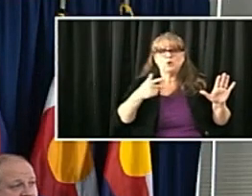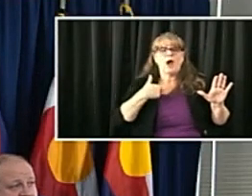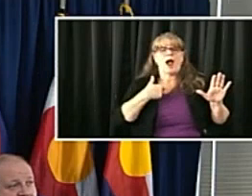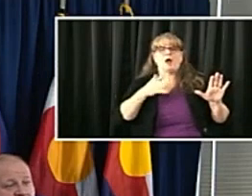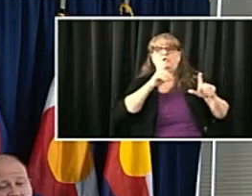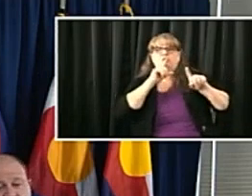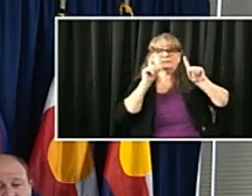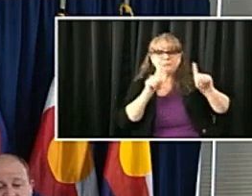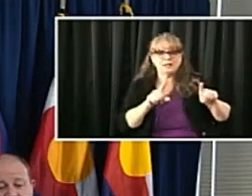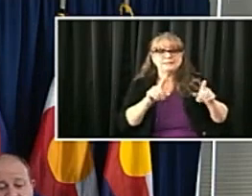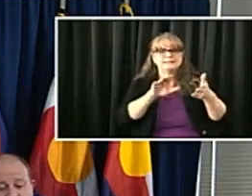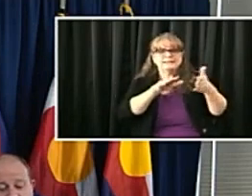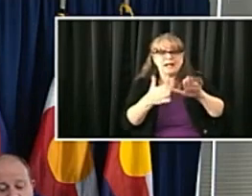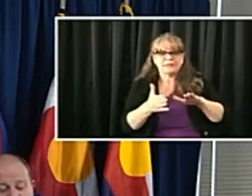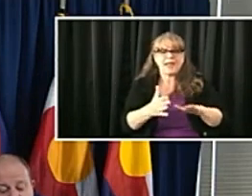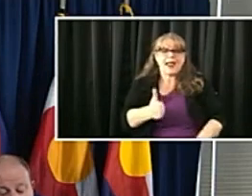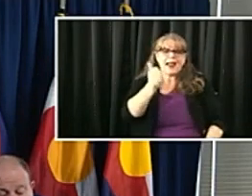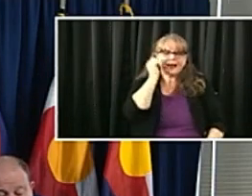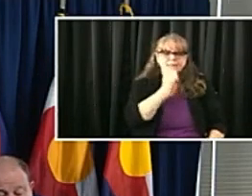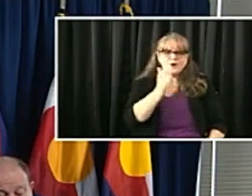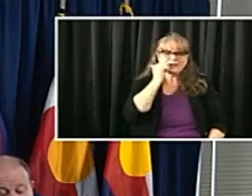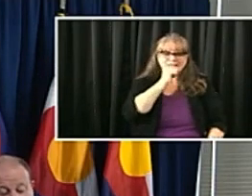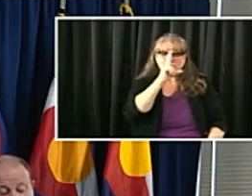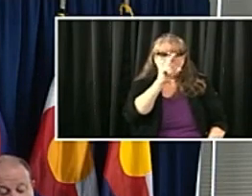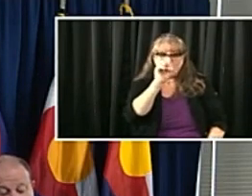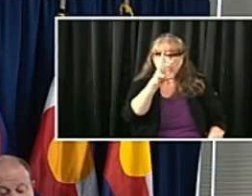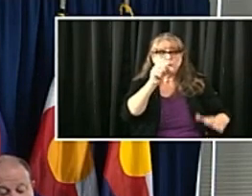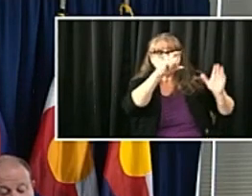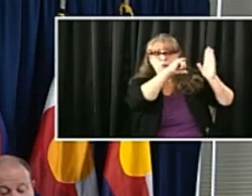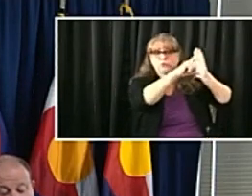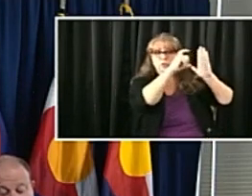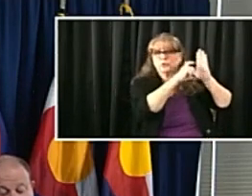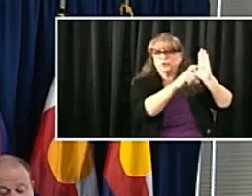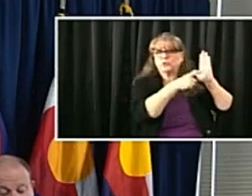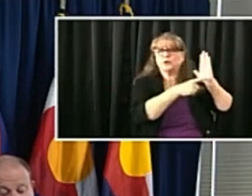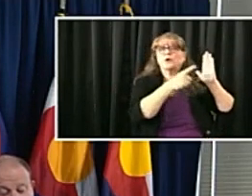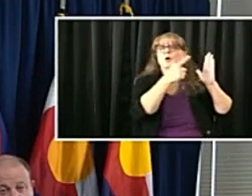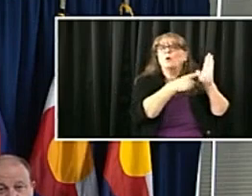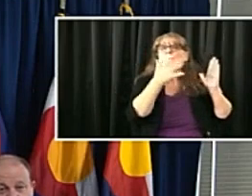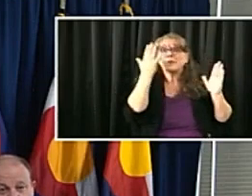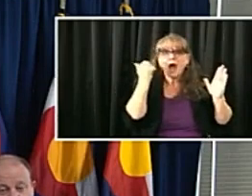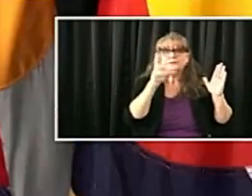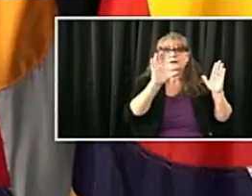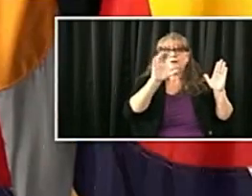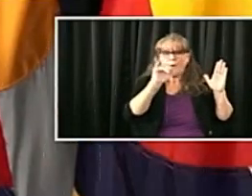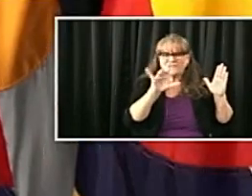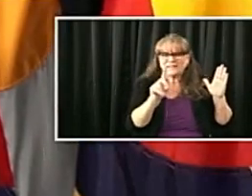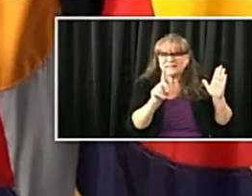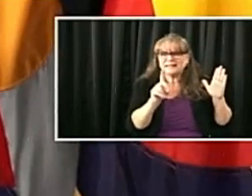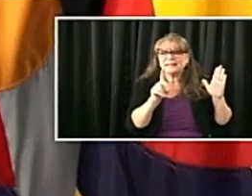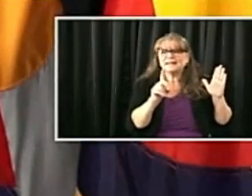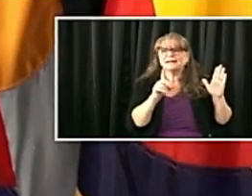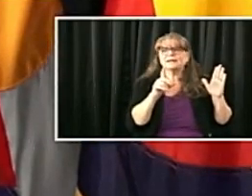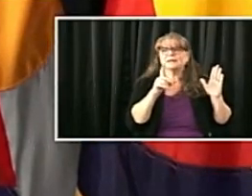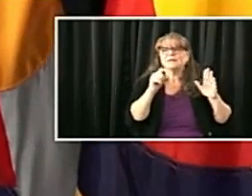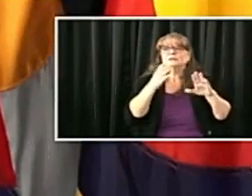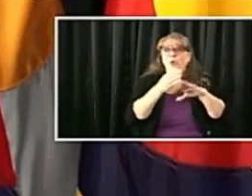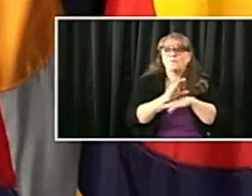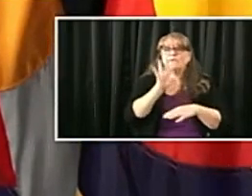in between. Deaths due to COVID is we've lost just over 4,500